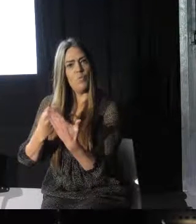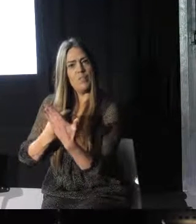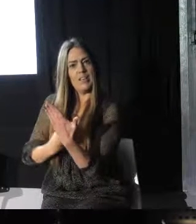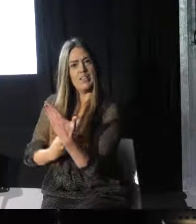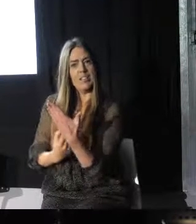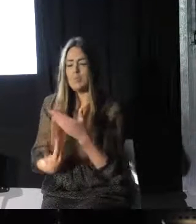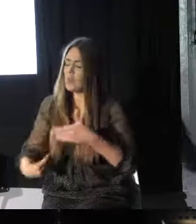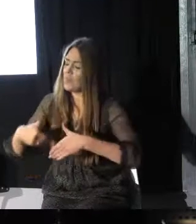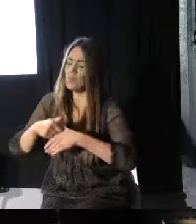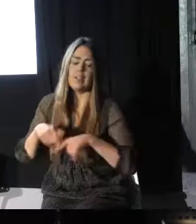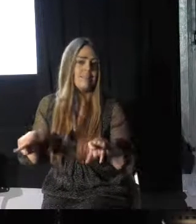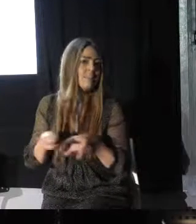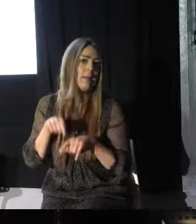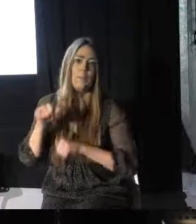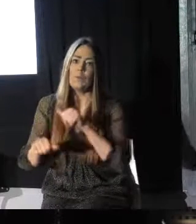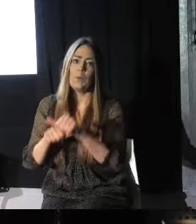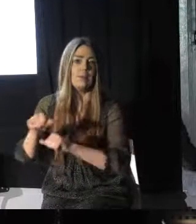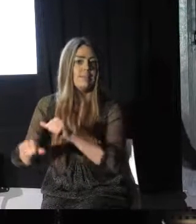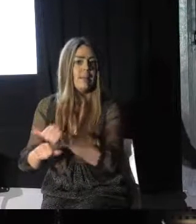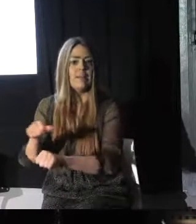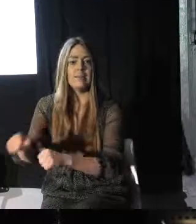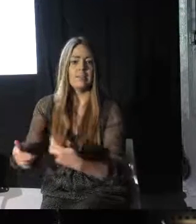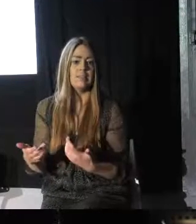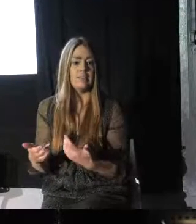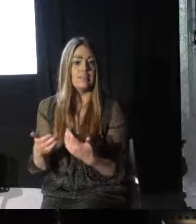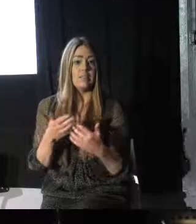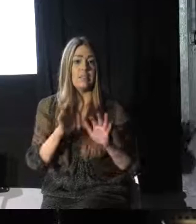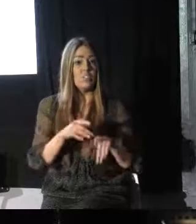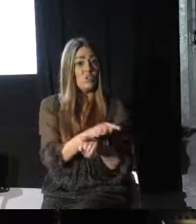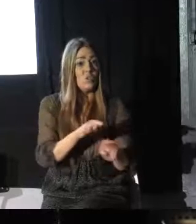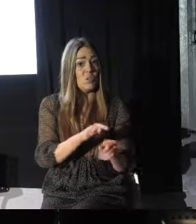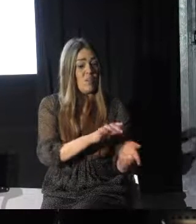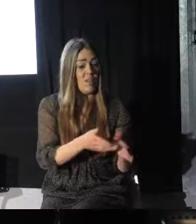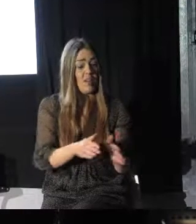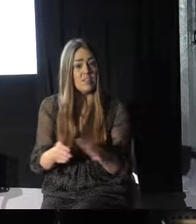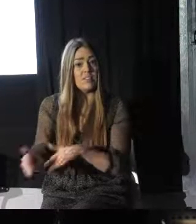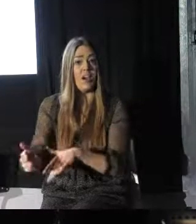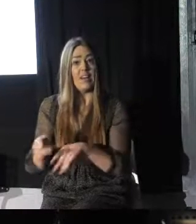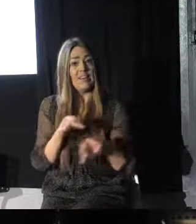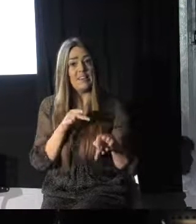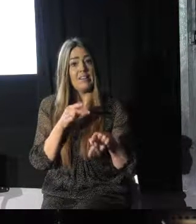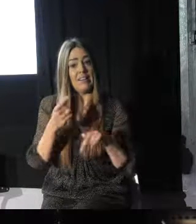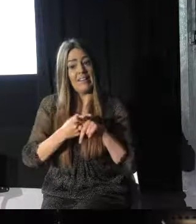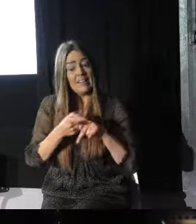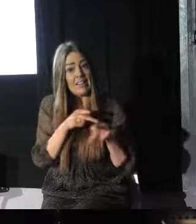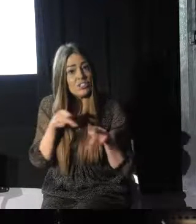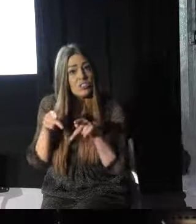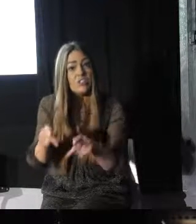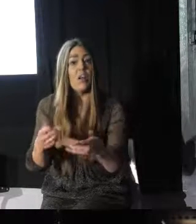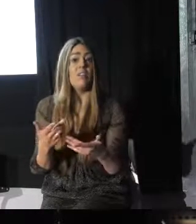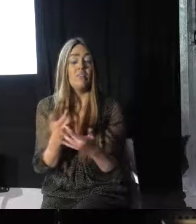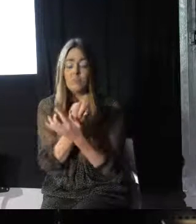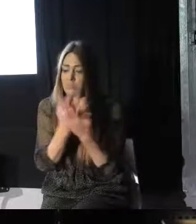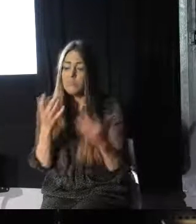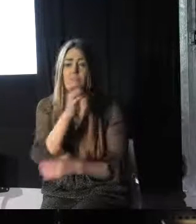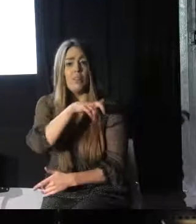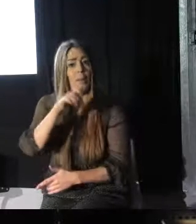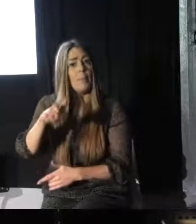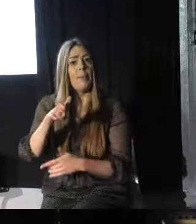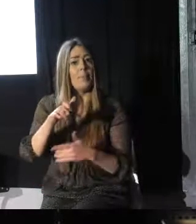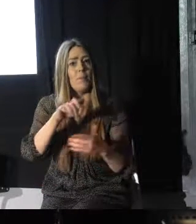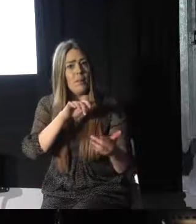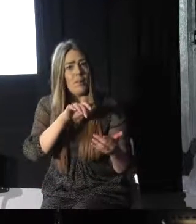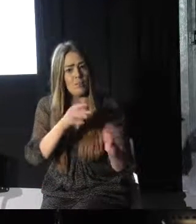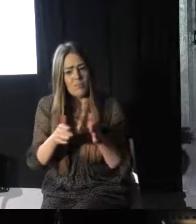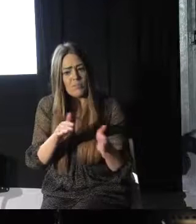this same process. And the children who are dying in the English Channel and the many people who die in the Mediterranean every